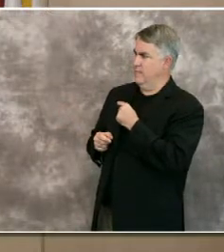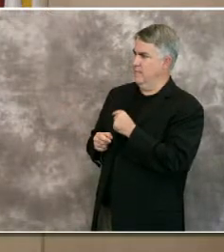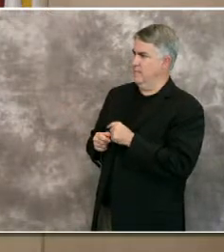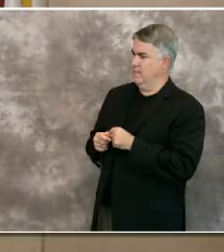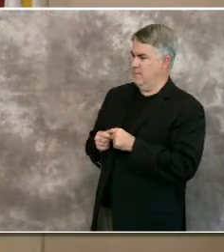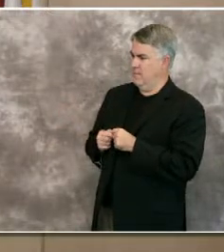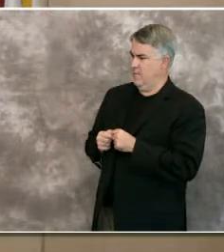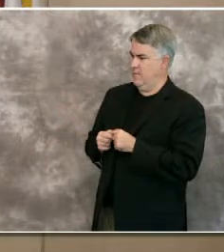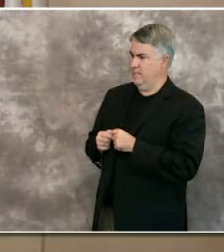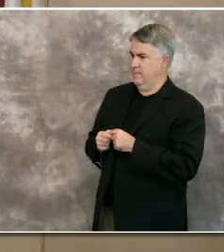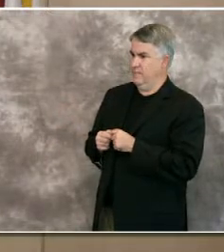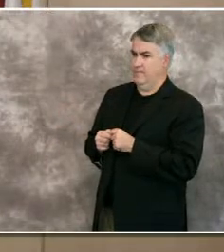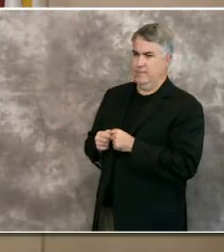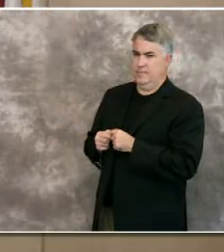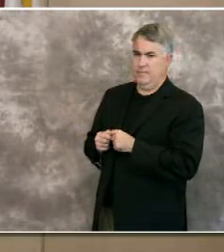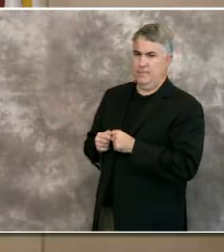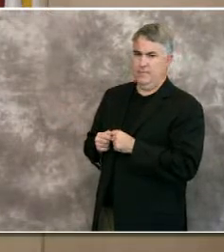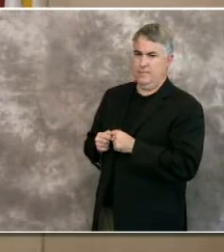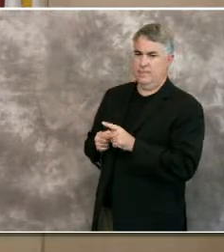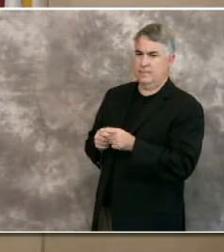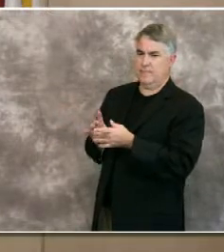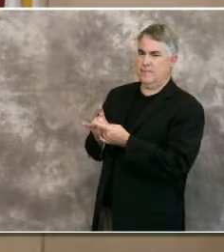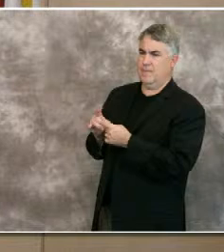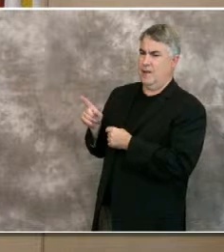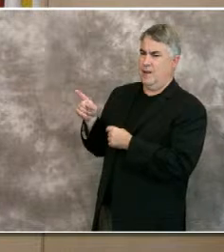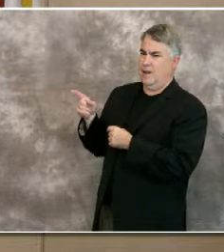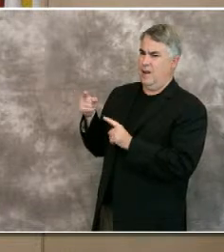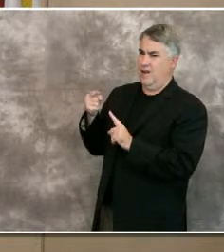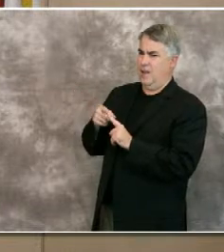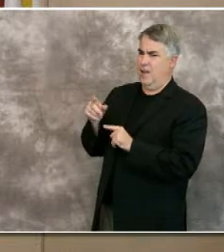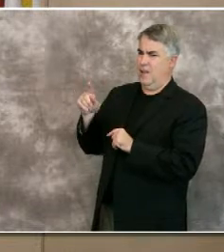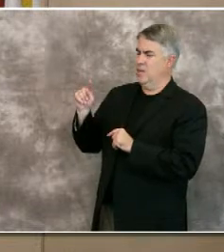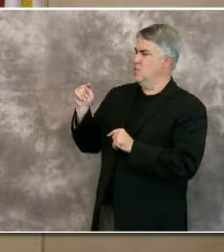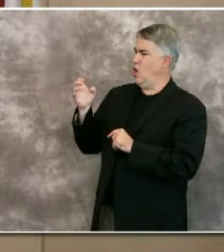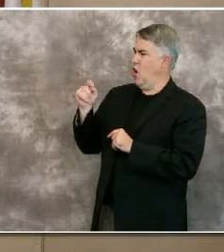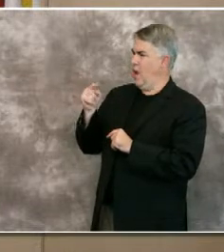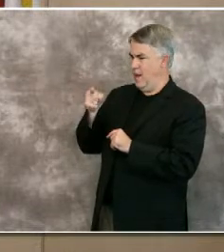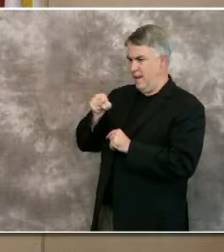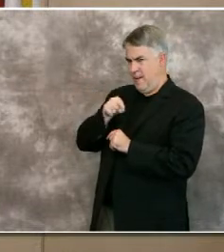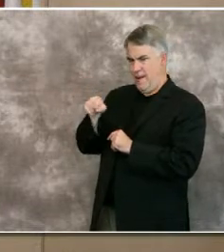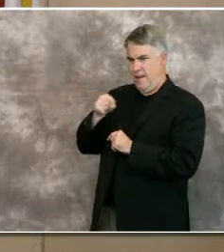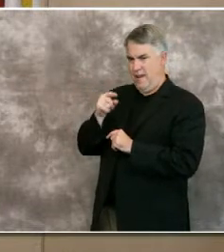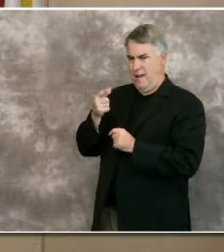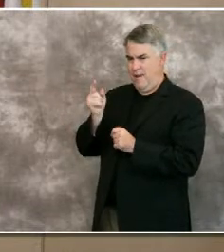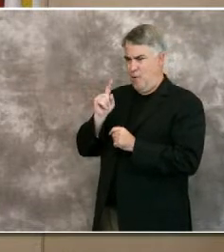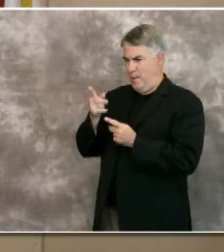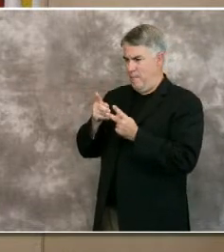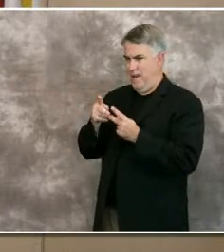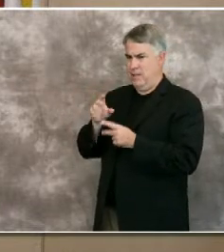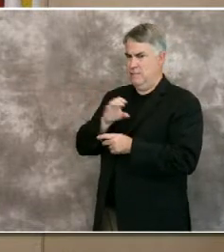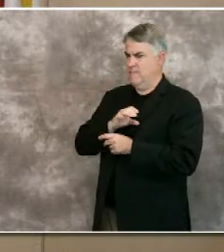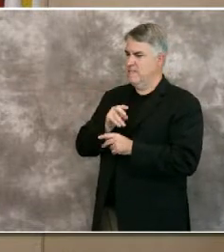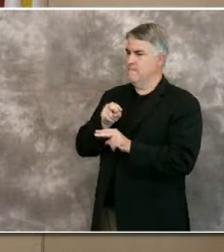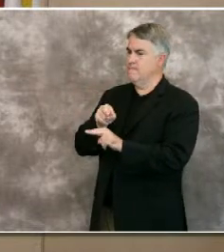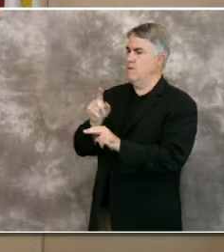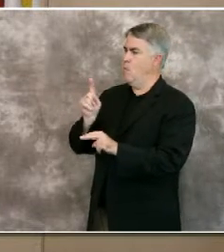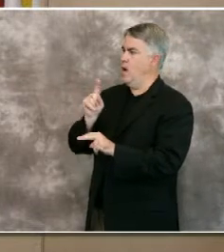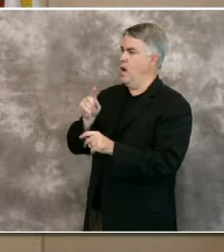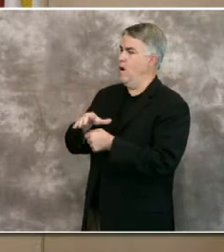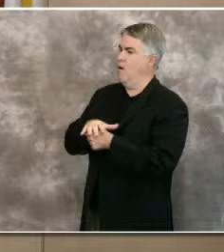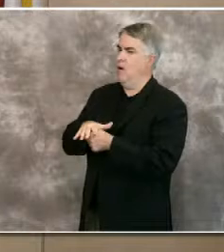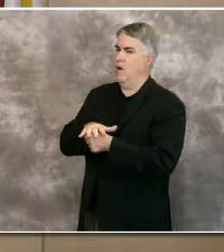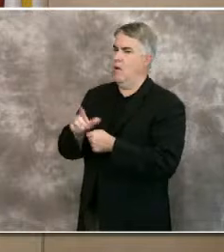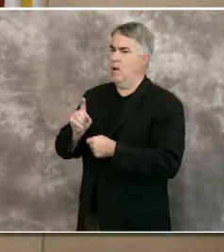coming off of the supervisor said that you guys were going to be doing some targeted enforcement. So I imagine you're seeing some trends in terms of people not following the rules or certain businesses or...